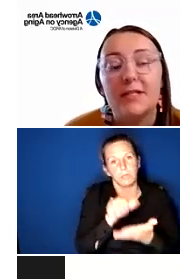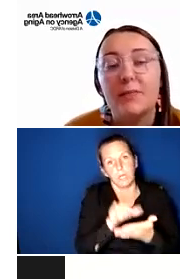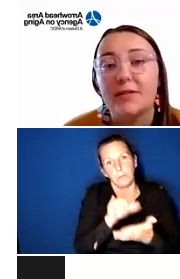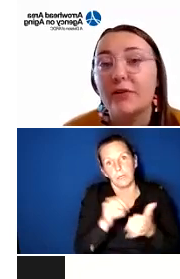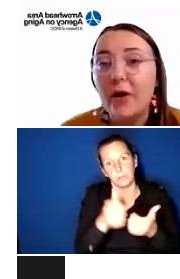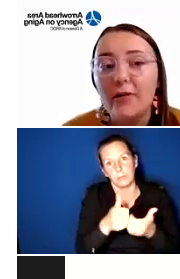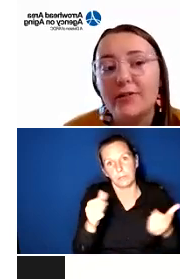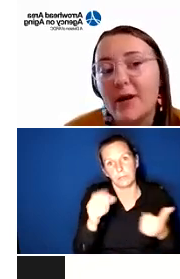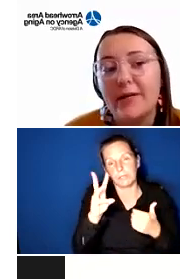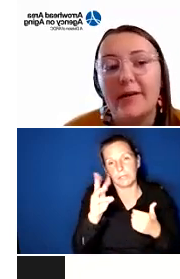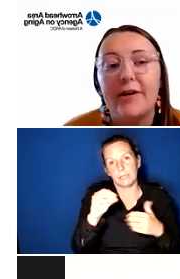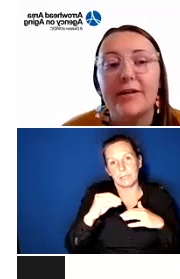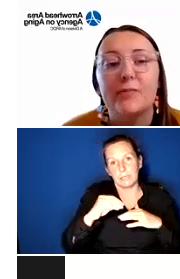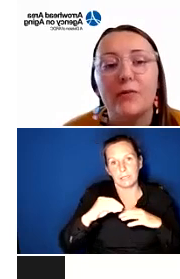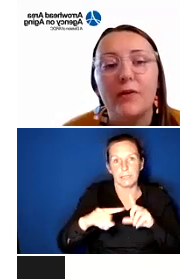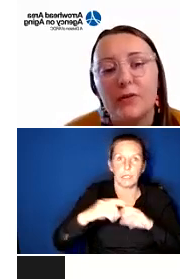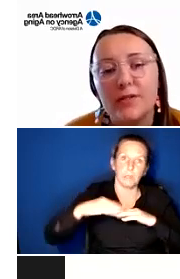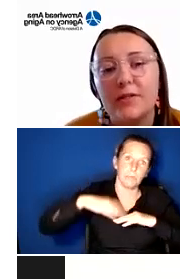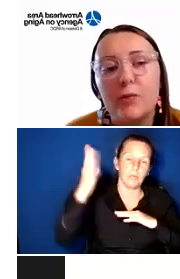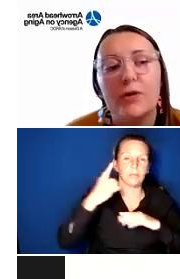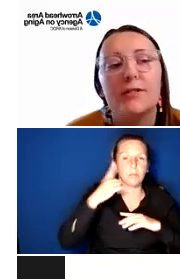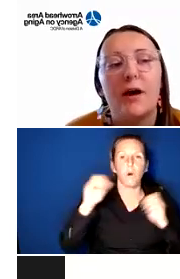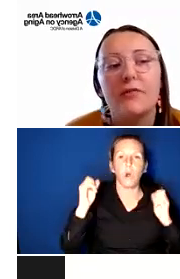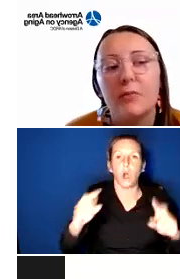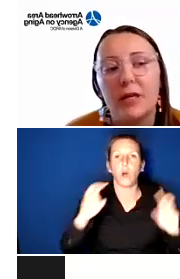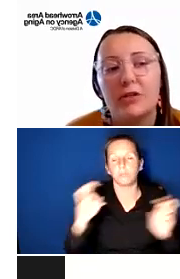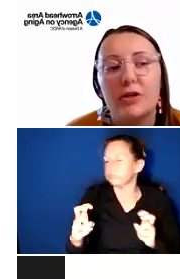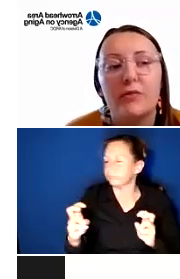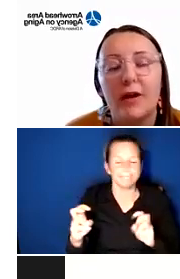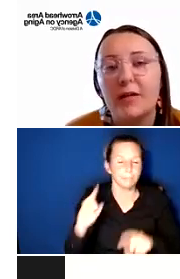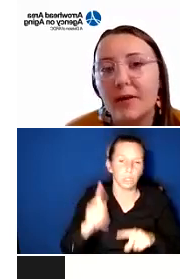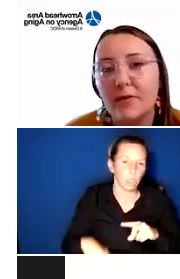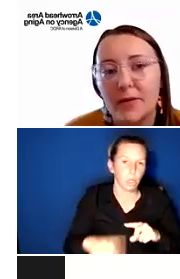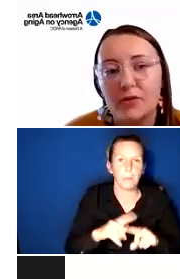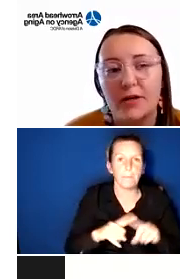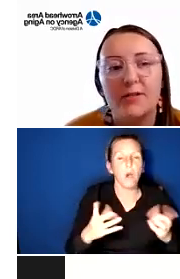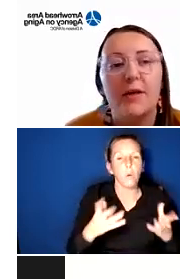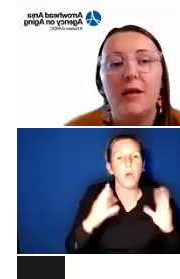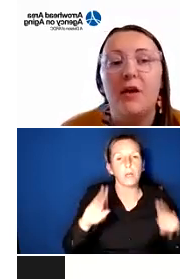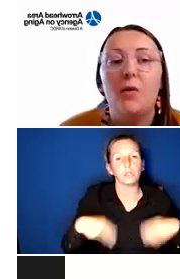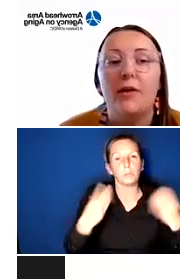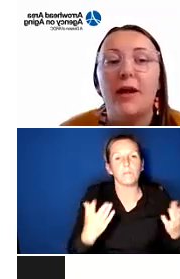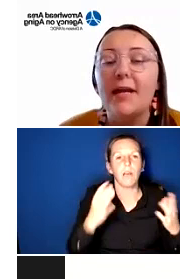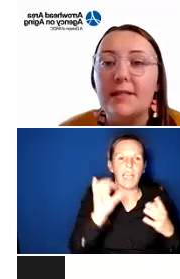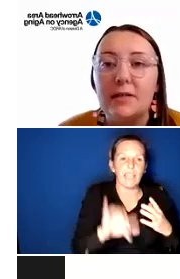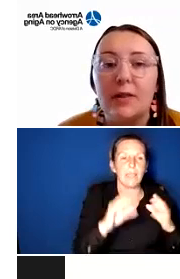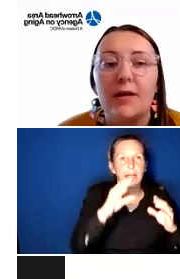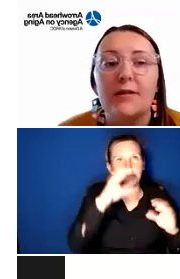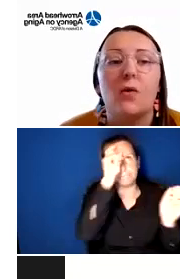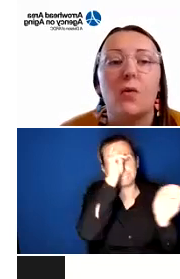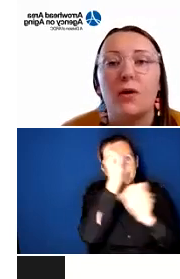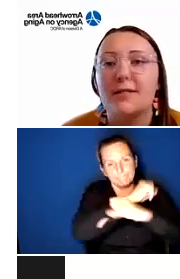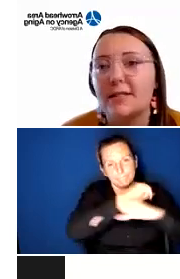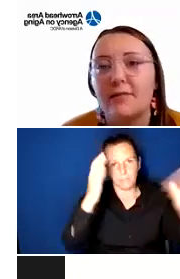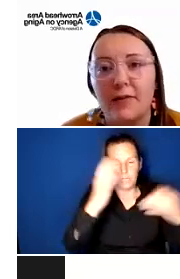into 60 plus for all of our topic areas, but we felt it was still important to offer the picture provided by those metrics, whether at 18